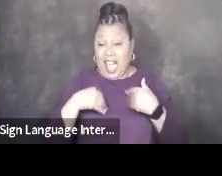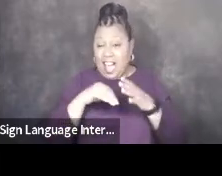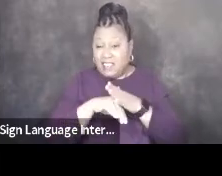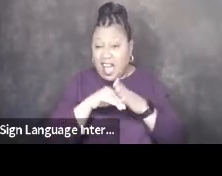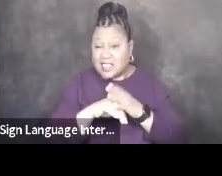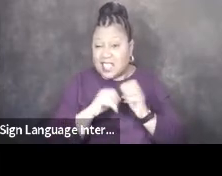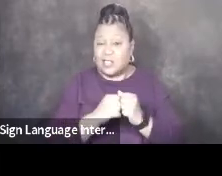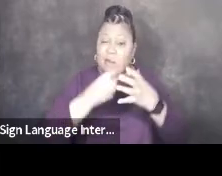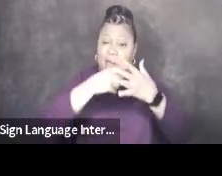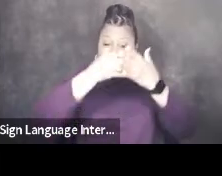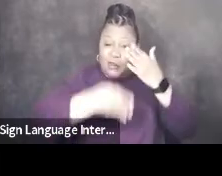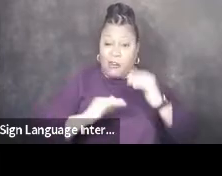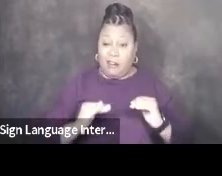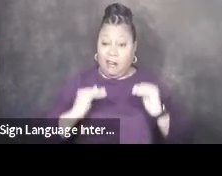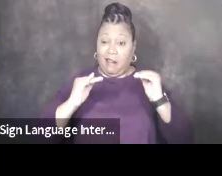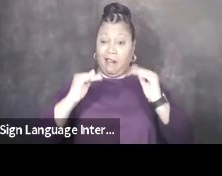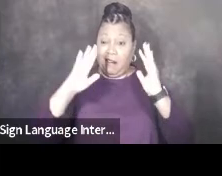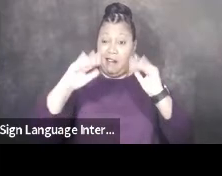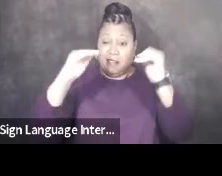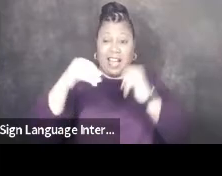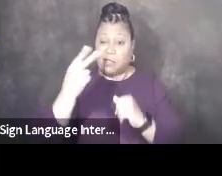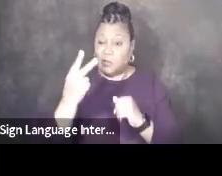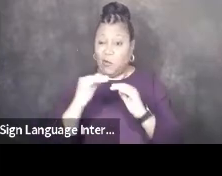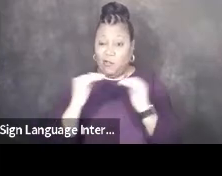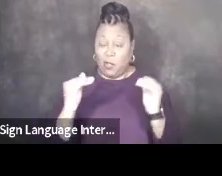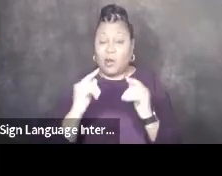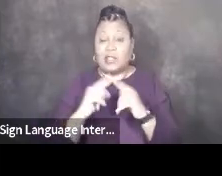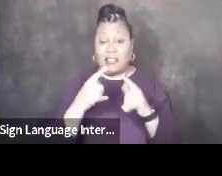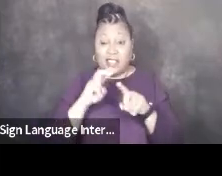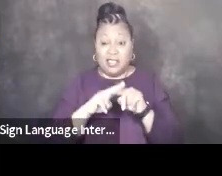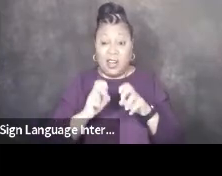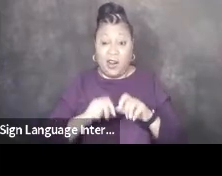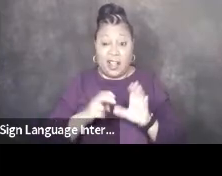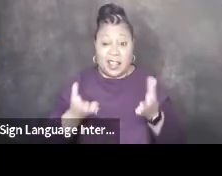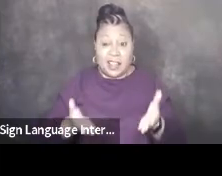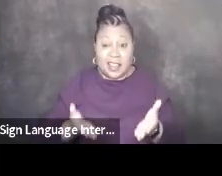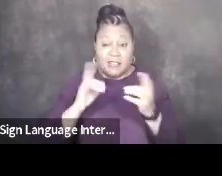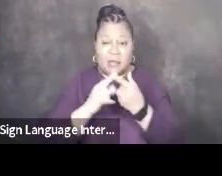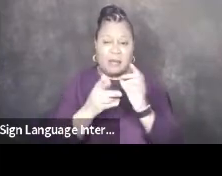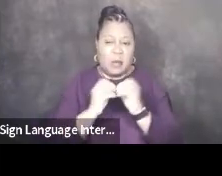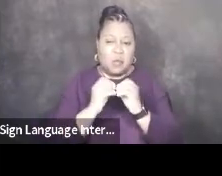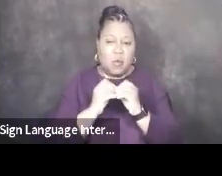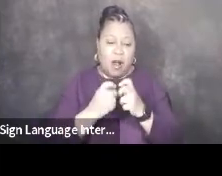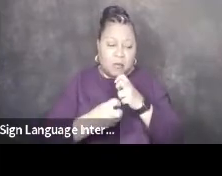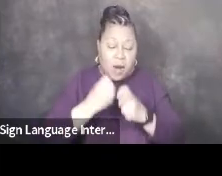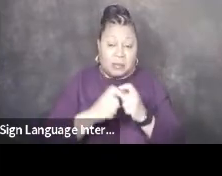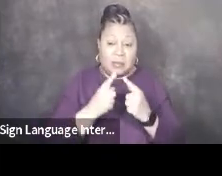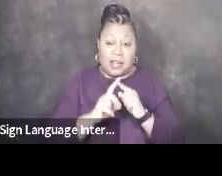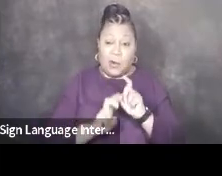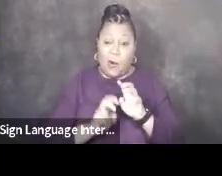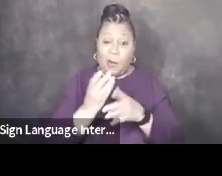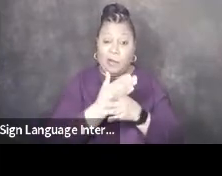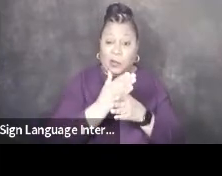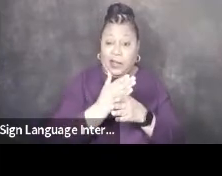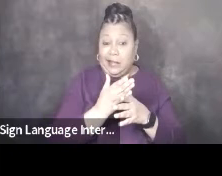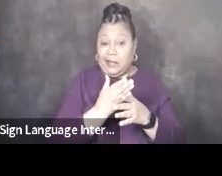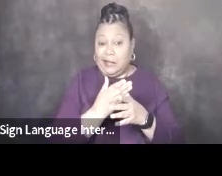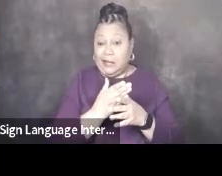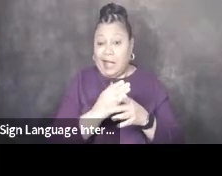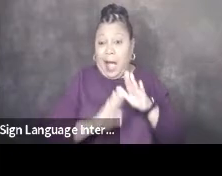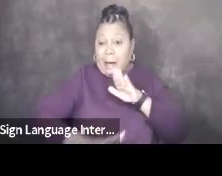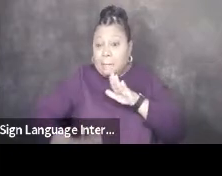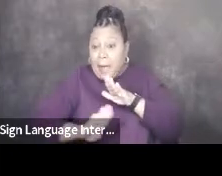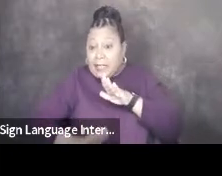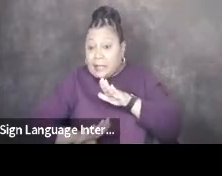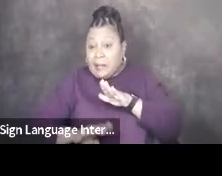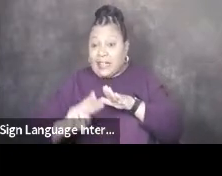to multiple floors, not just 2 floors. With the chairlifts, it becomes a little more problematic trying to go between maybe a basement and